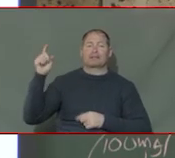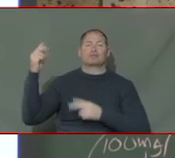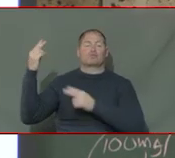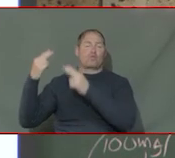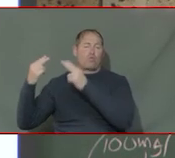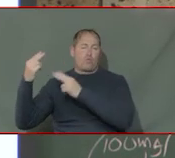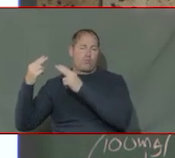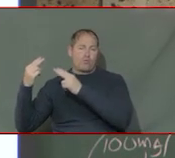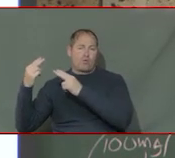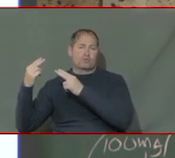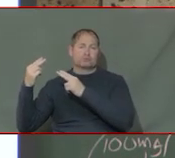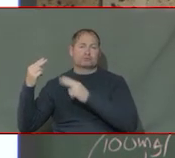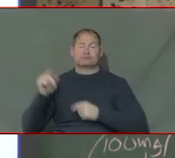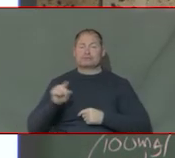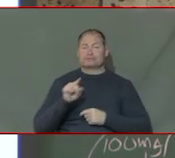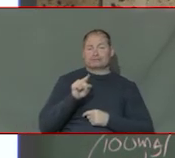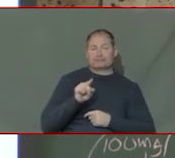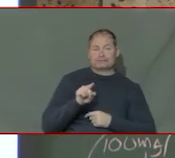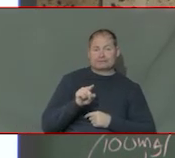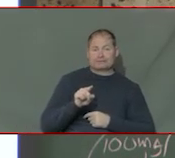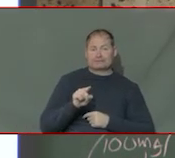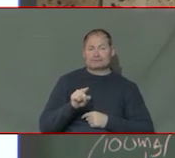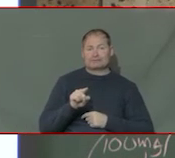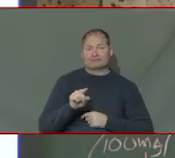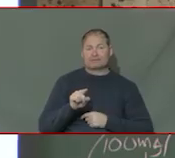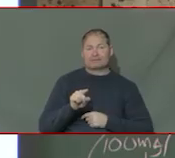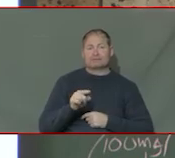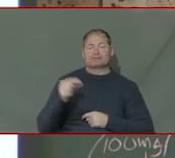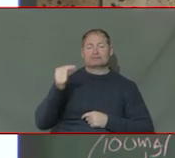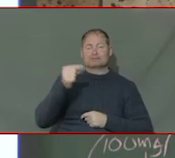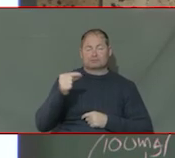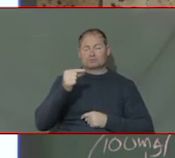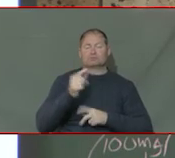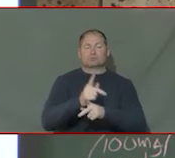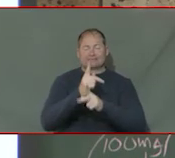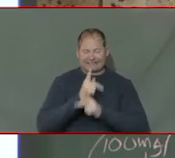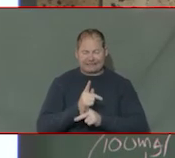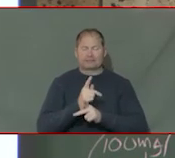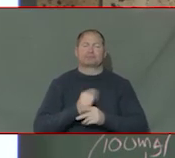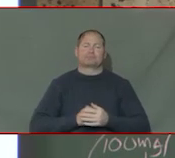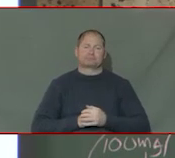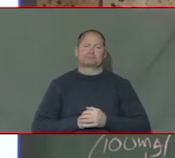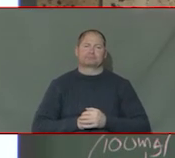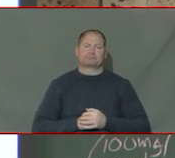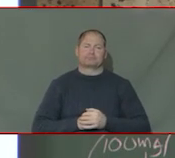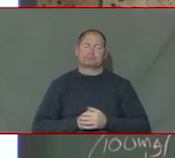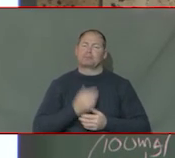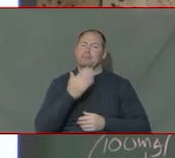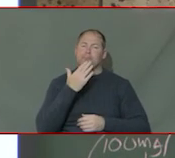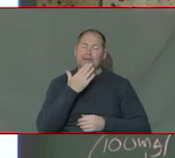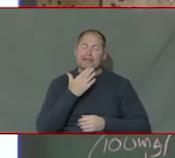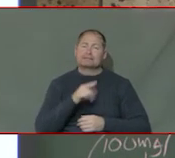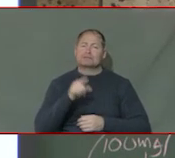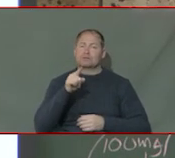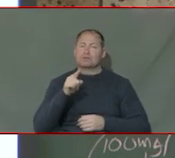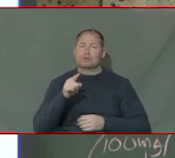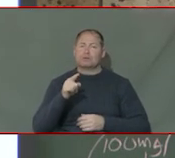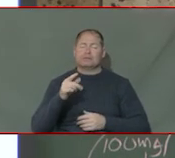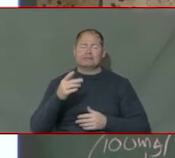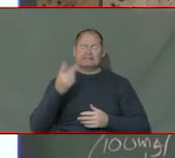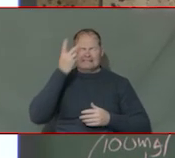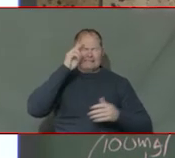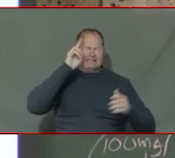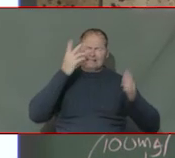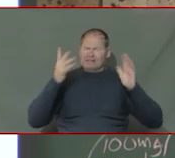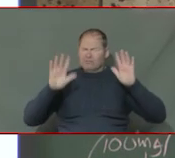glucagon, and glycogen is glucose that's stored. You answered well. Please, people, do not make that mistake that many South African learners make at the end of the